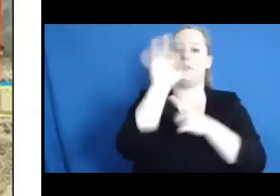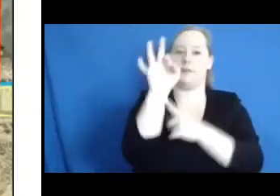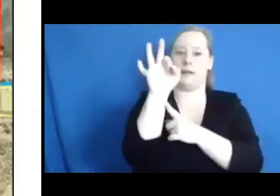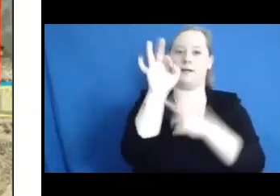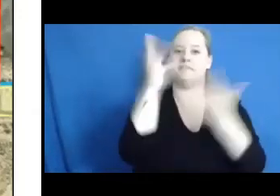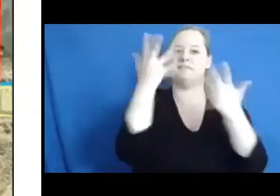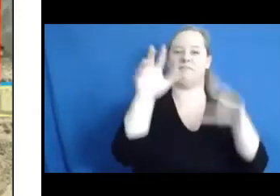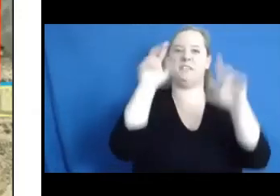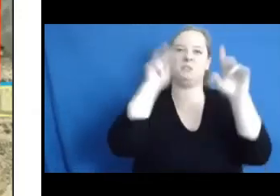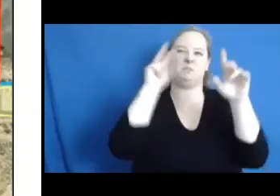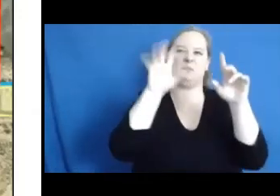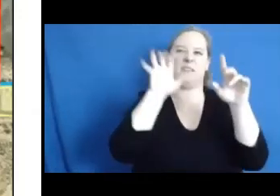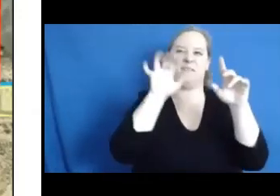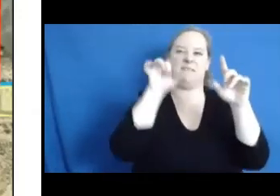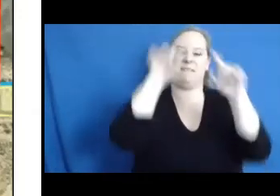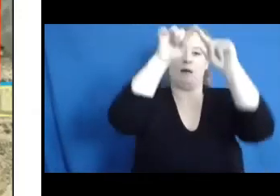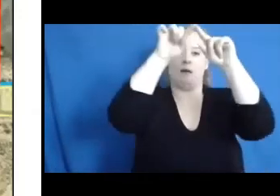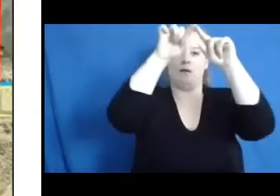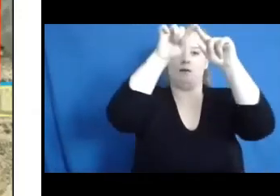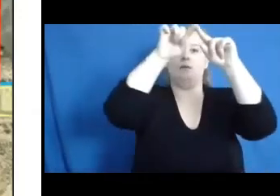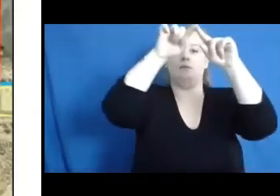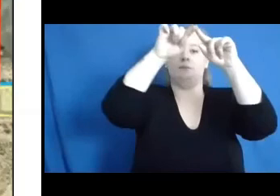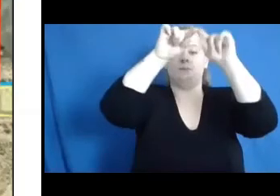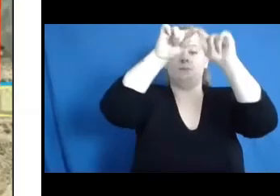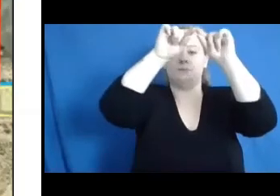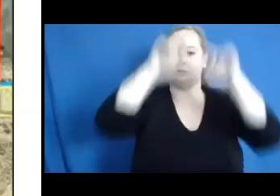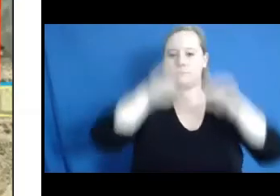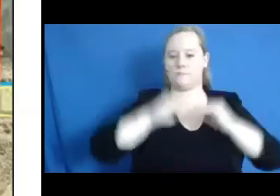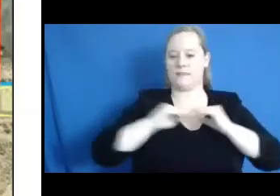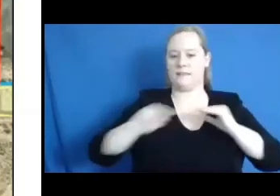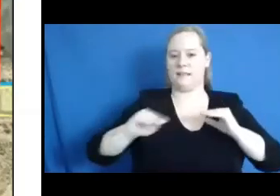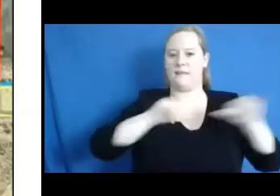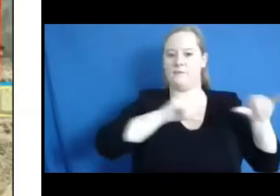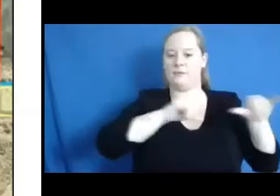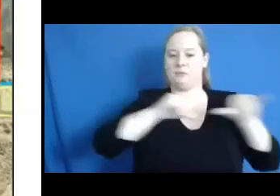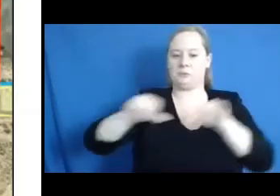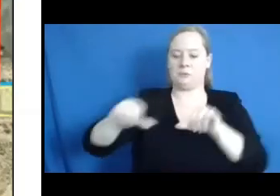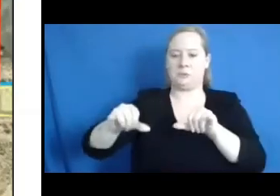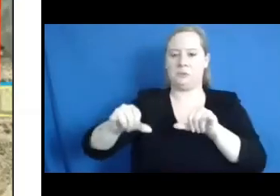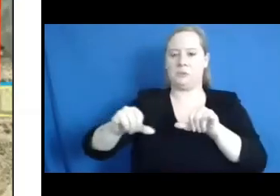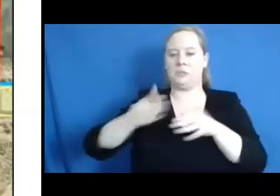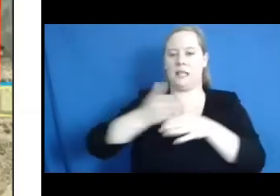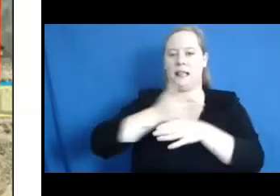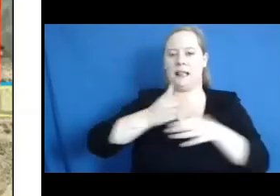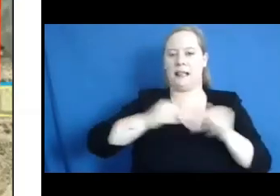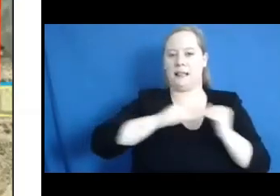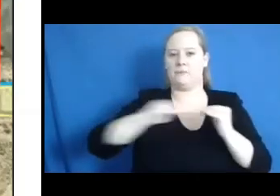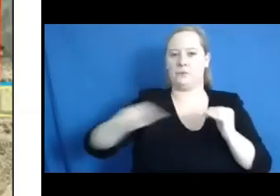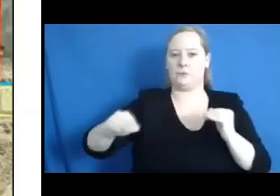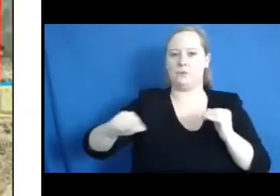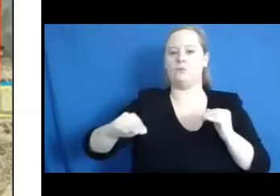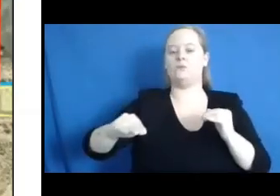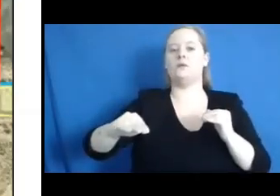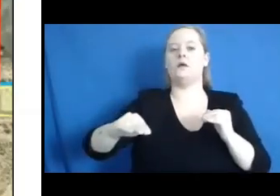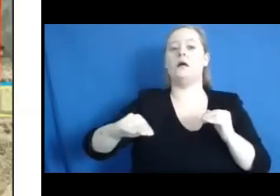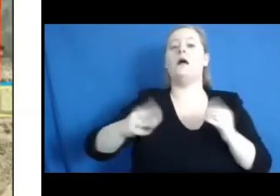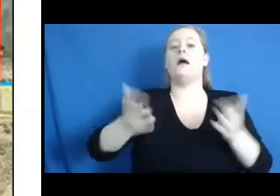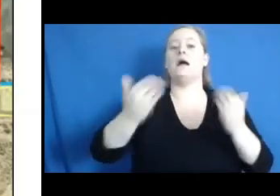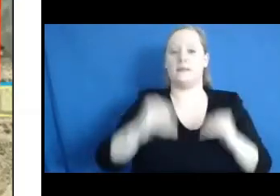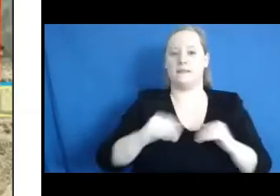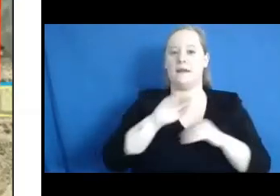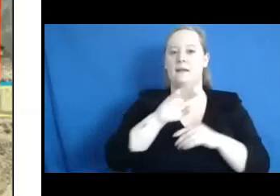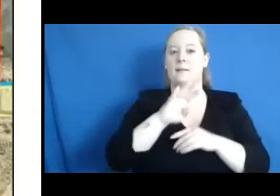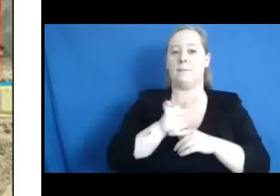at. It moves around this background average level set by the ROD, moving down at BLM 45.